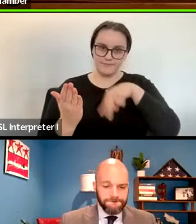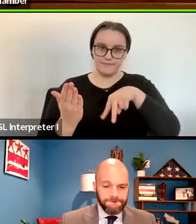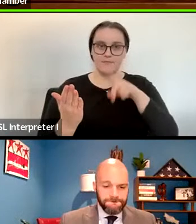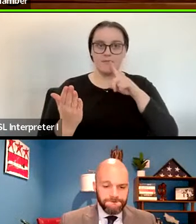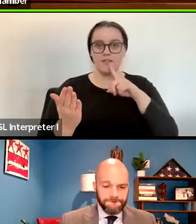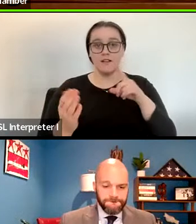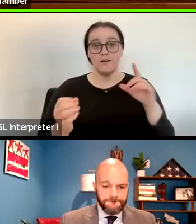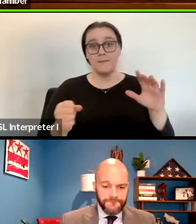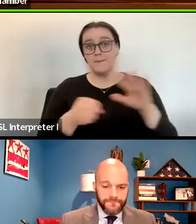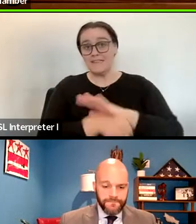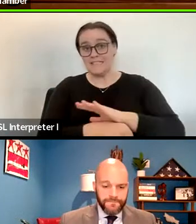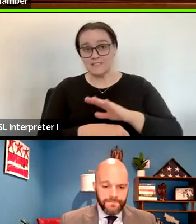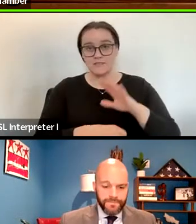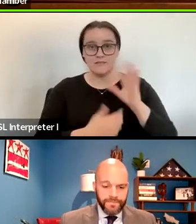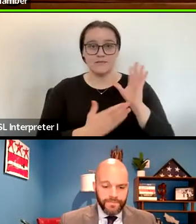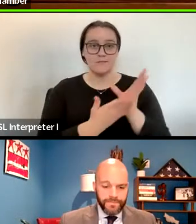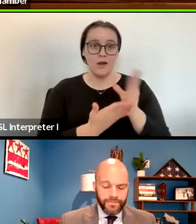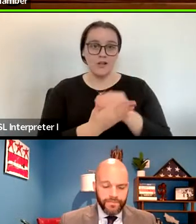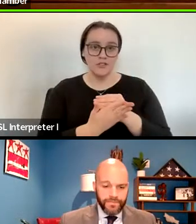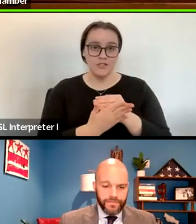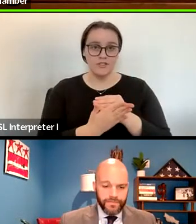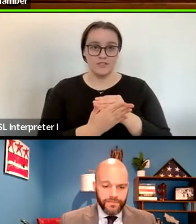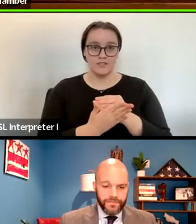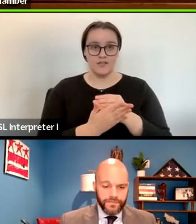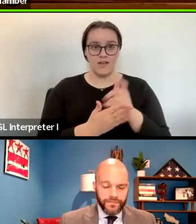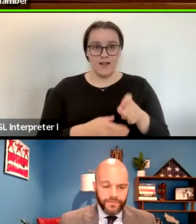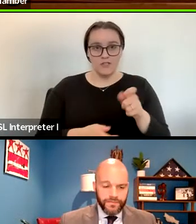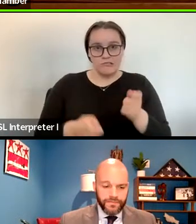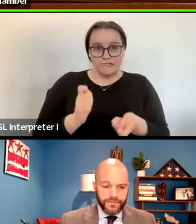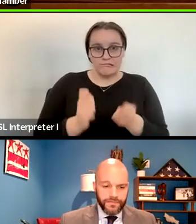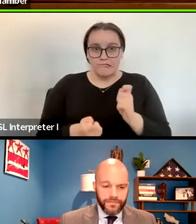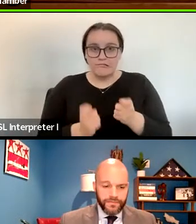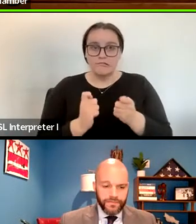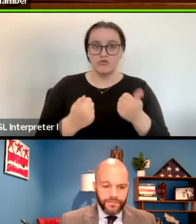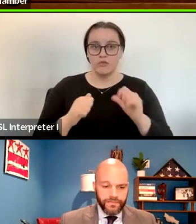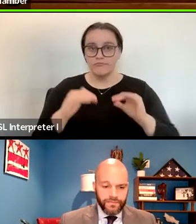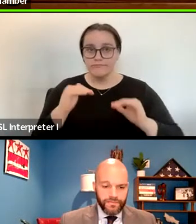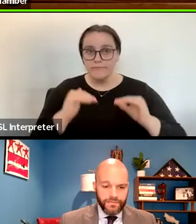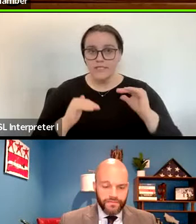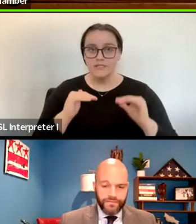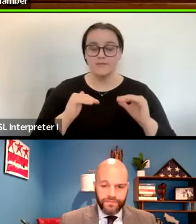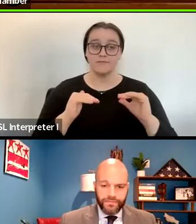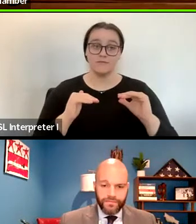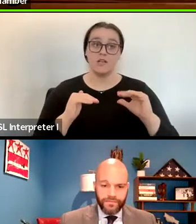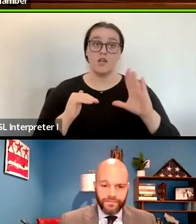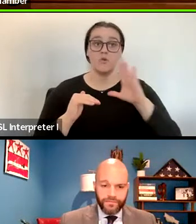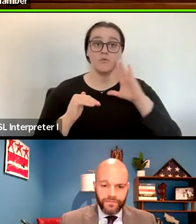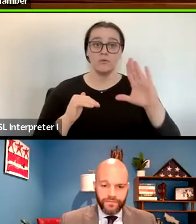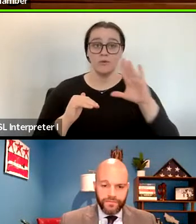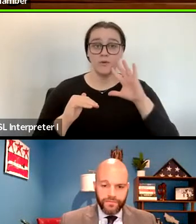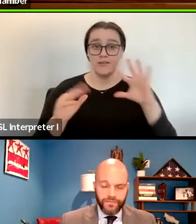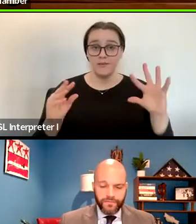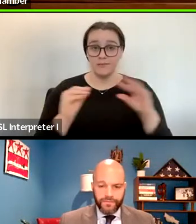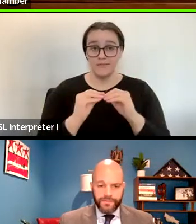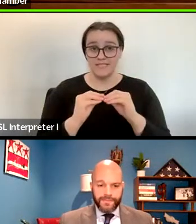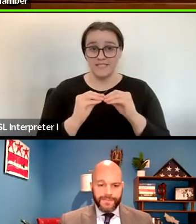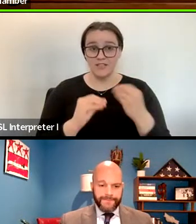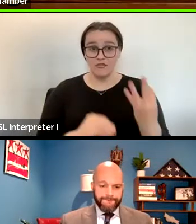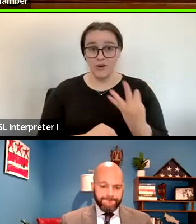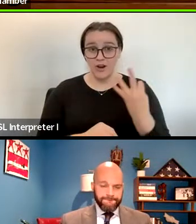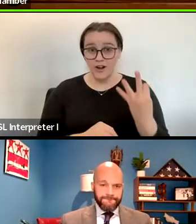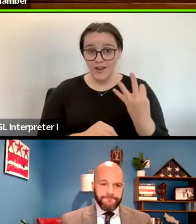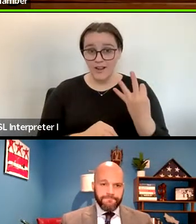balanced. And then there will be a briefing on Friday. Committee of the Whole will have a hearing where the